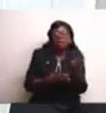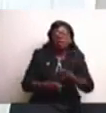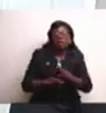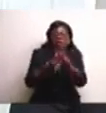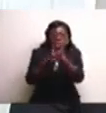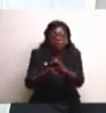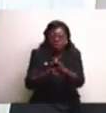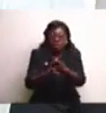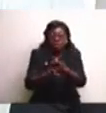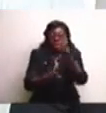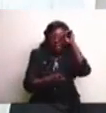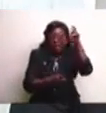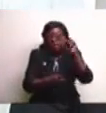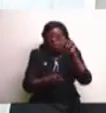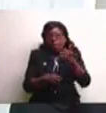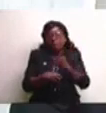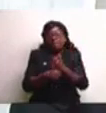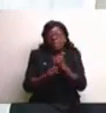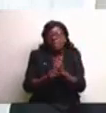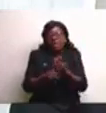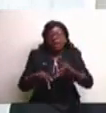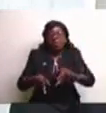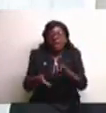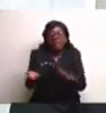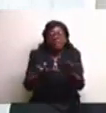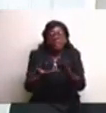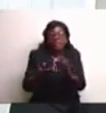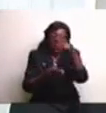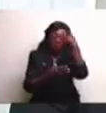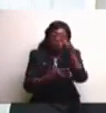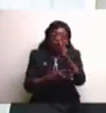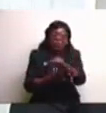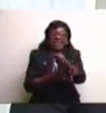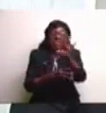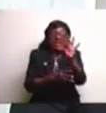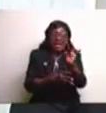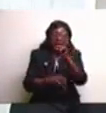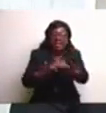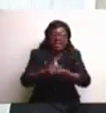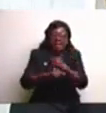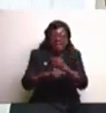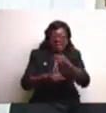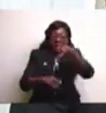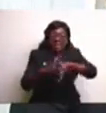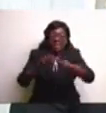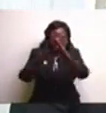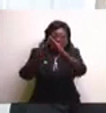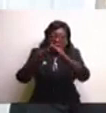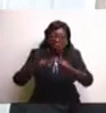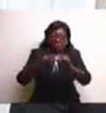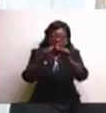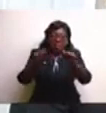serving 29 years in this parliament. And in a time, Madam Speaker, where we